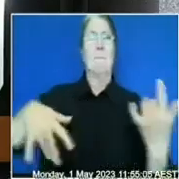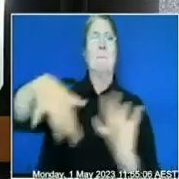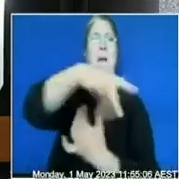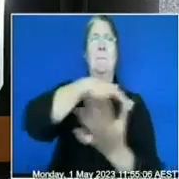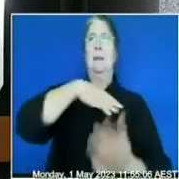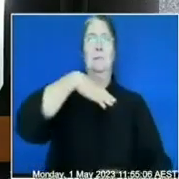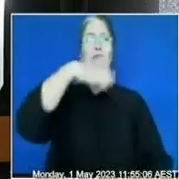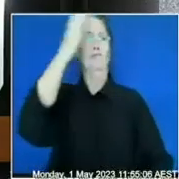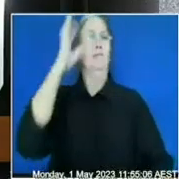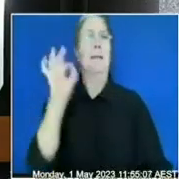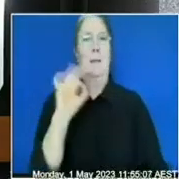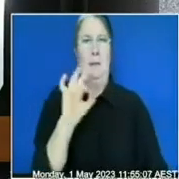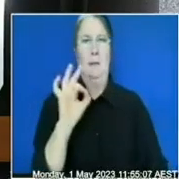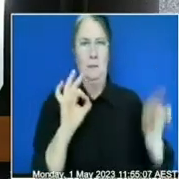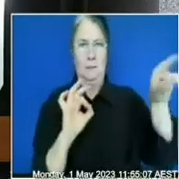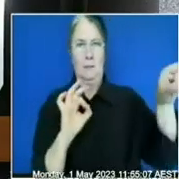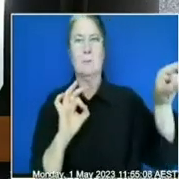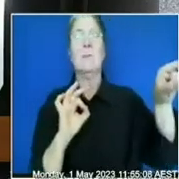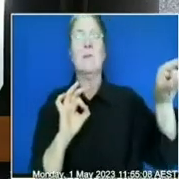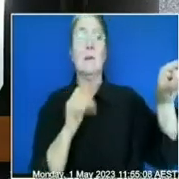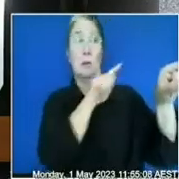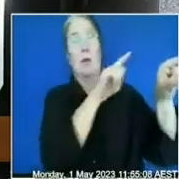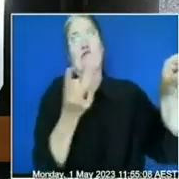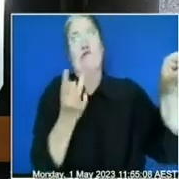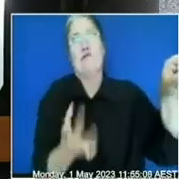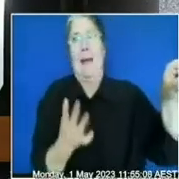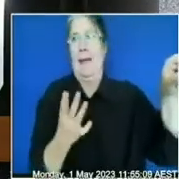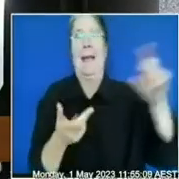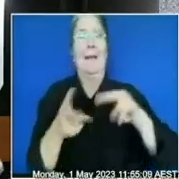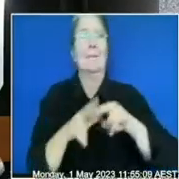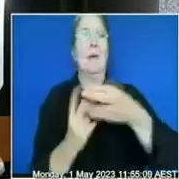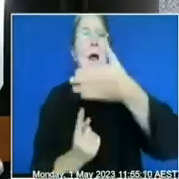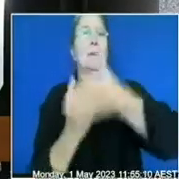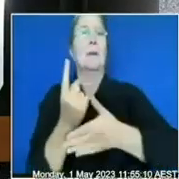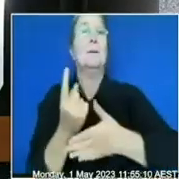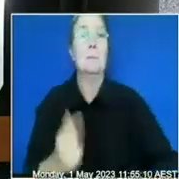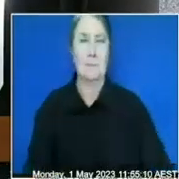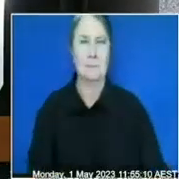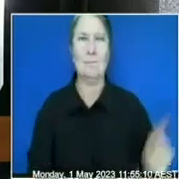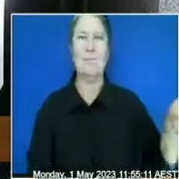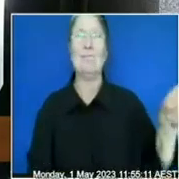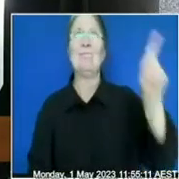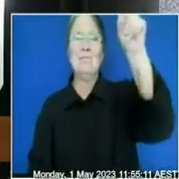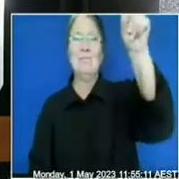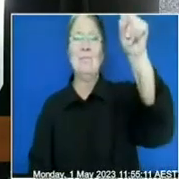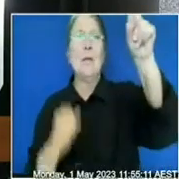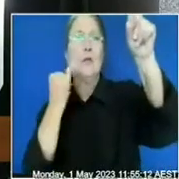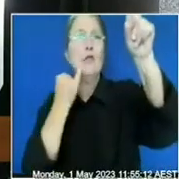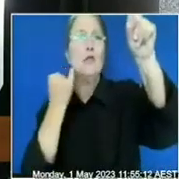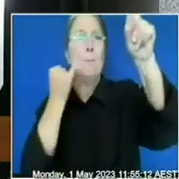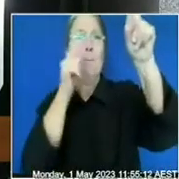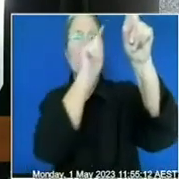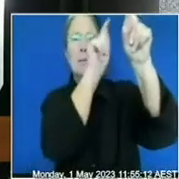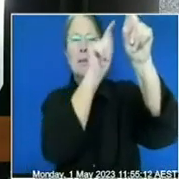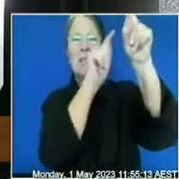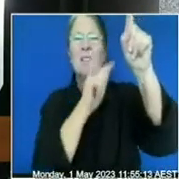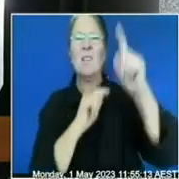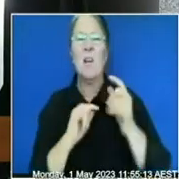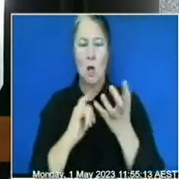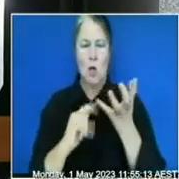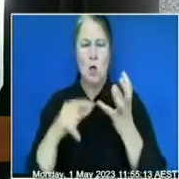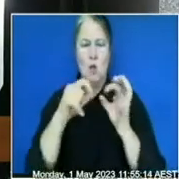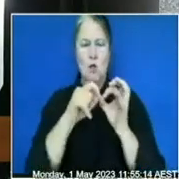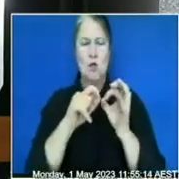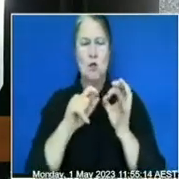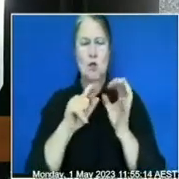sobering up service had. And what's the status now? Yeah, that's fully commenced, but also they're working through their transition planning about when they'll stand down as well.